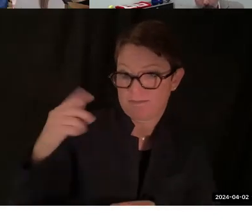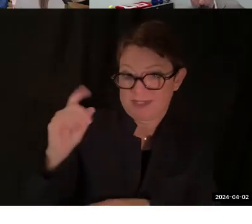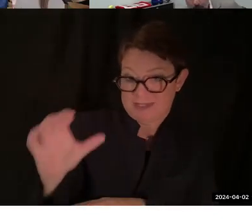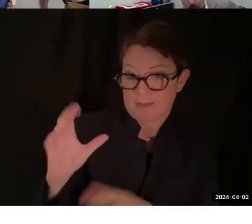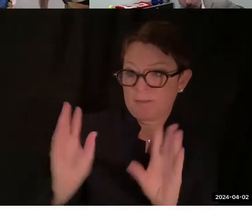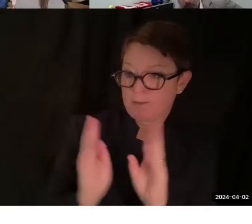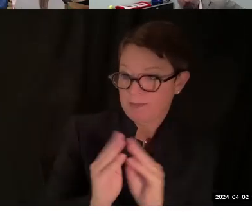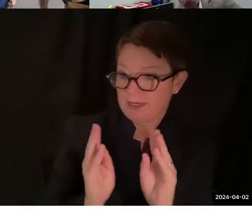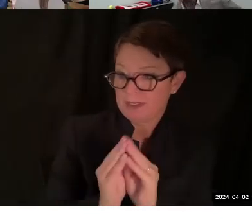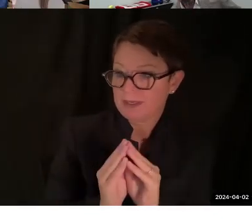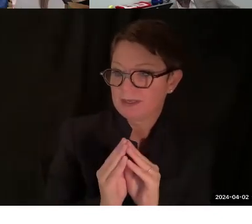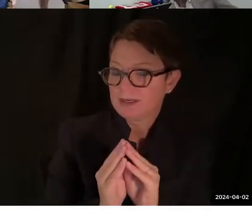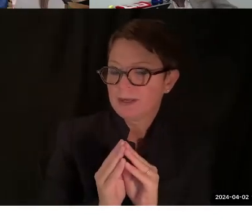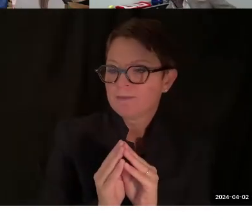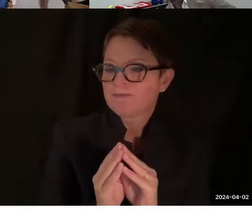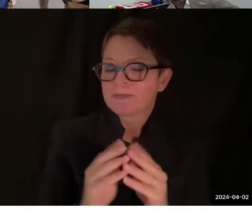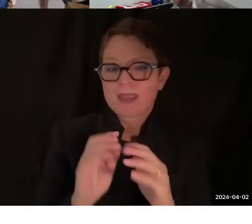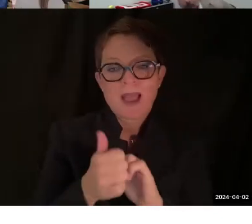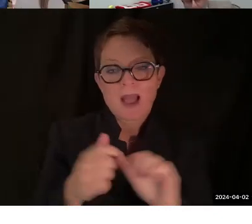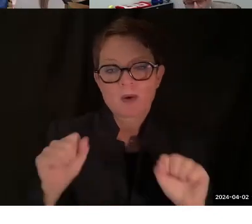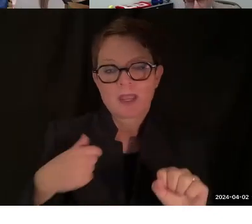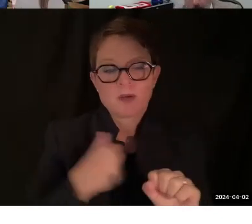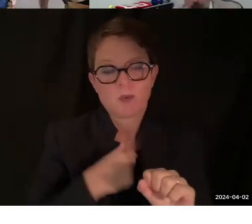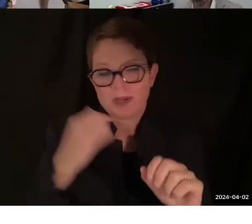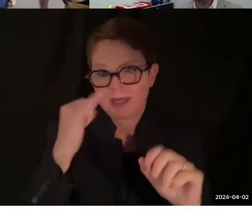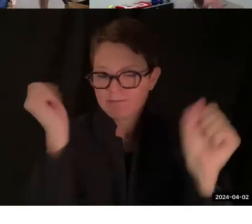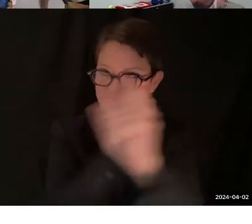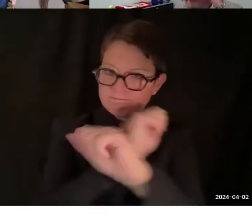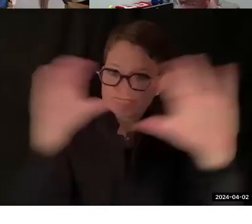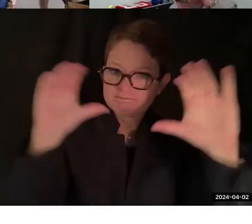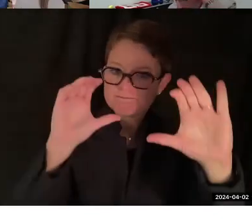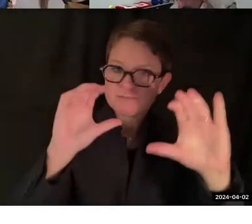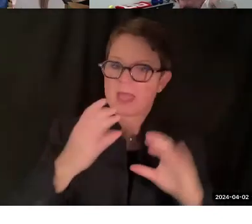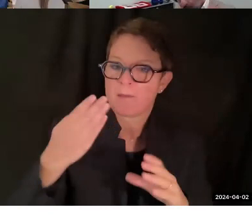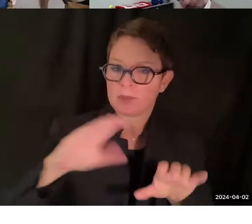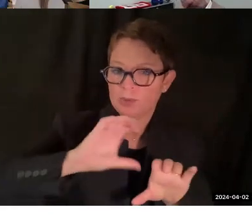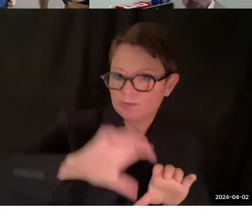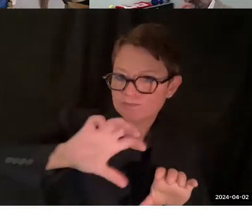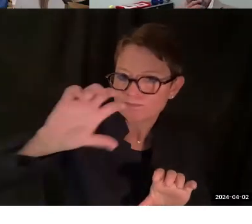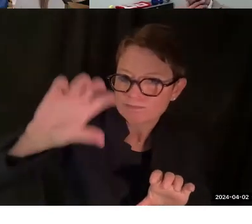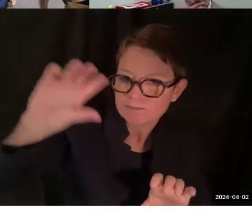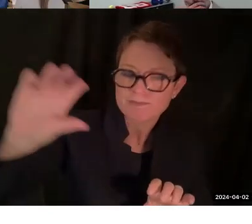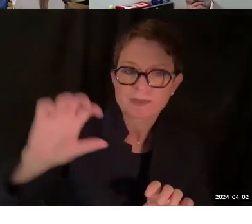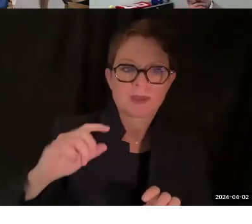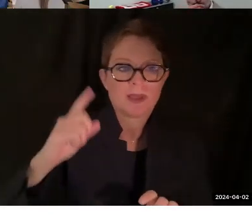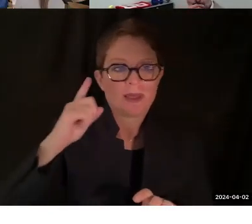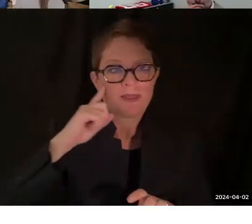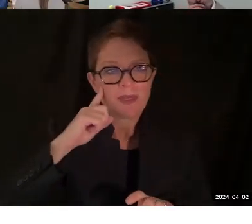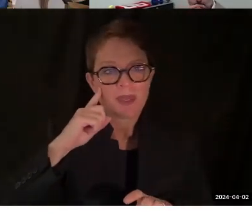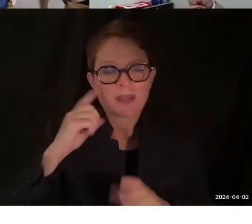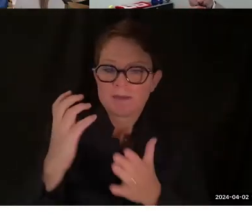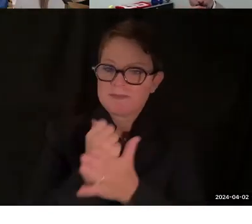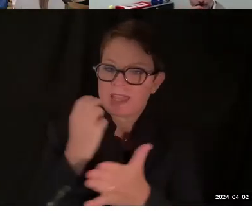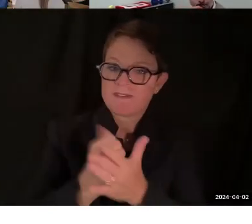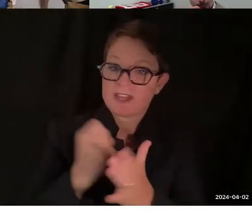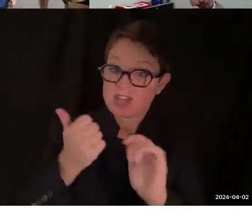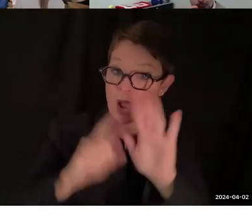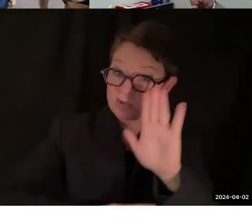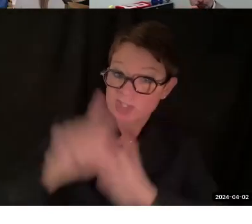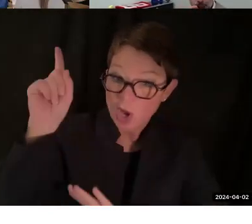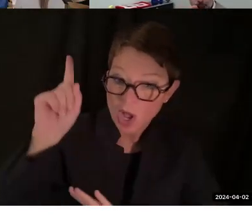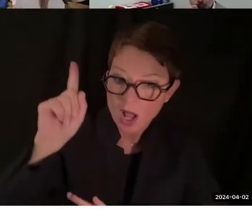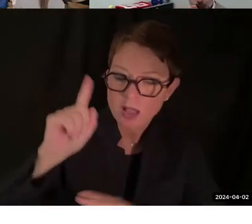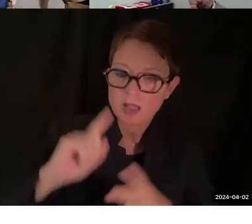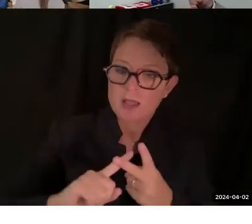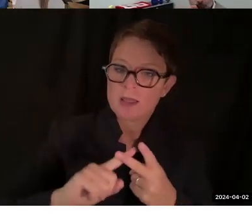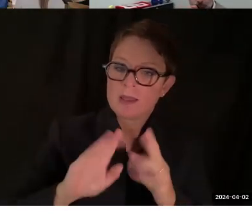meeting about, how do we imagine that promenade? Just thinking about A, taking advantage of the height, and